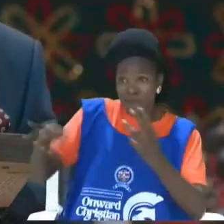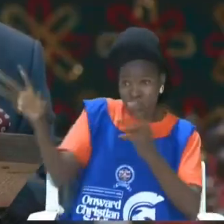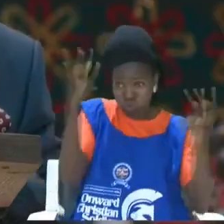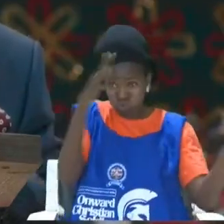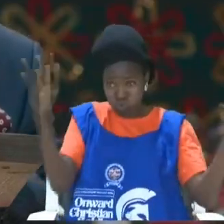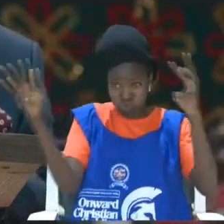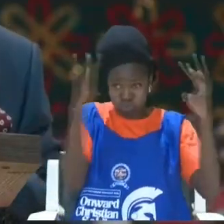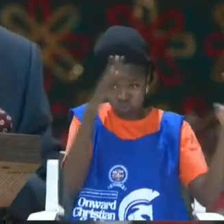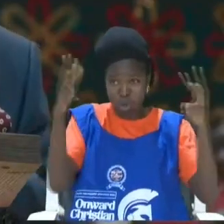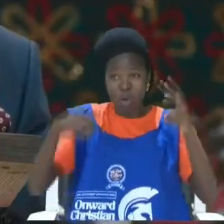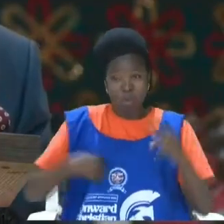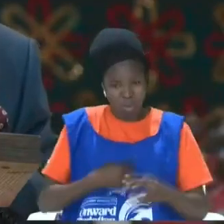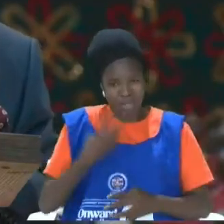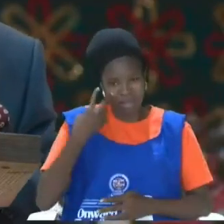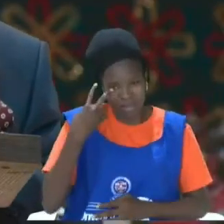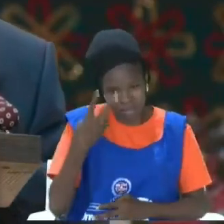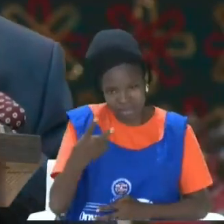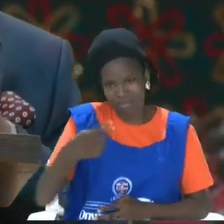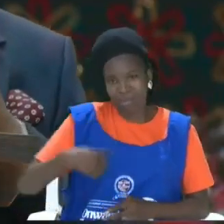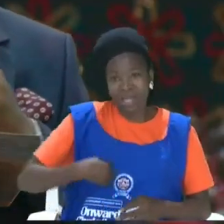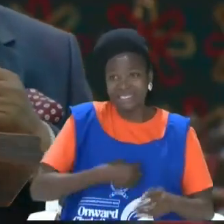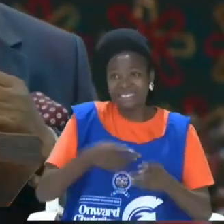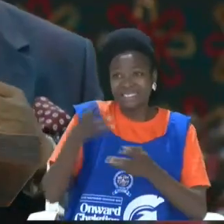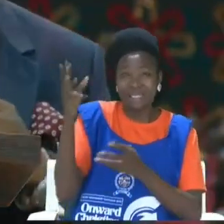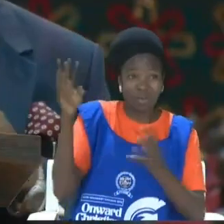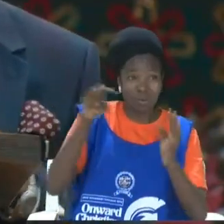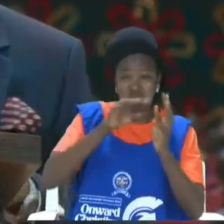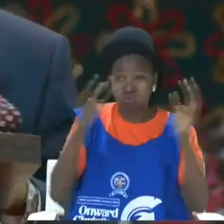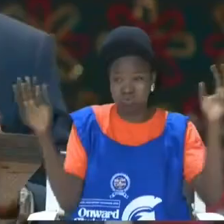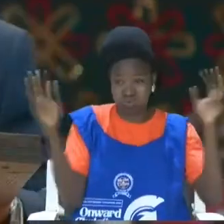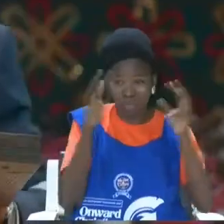feel the wind. The wind is a mystery.